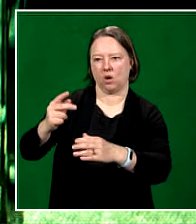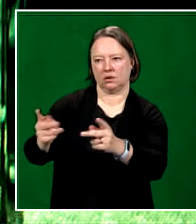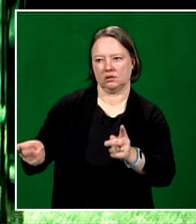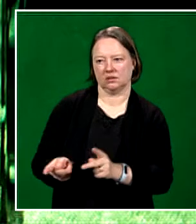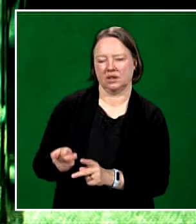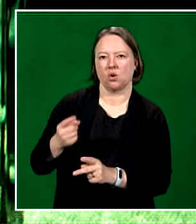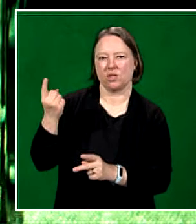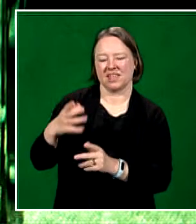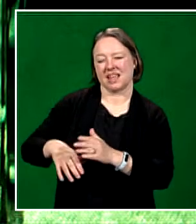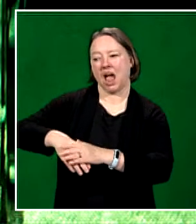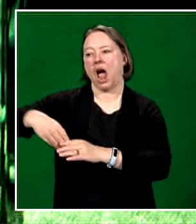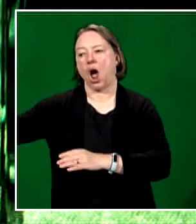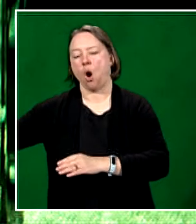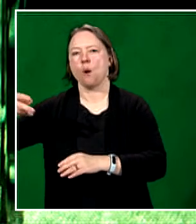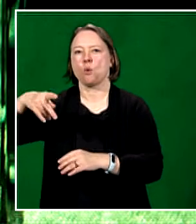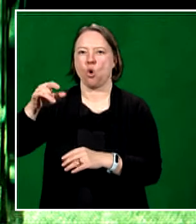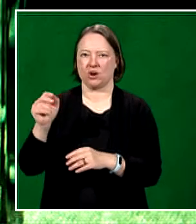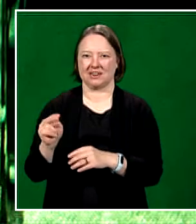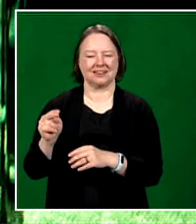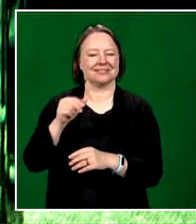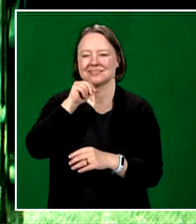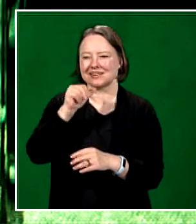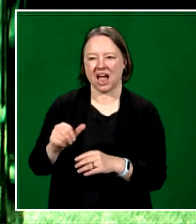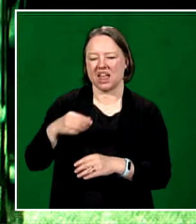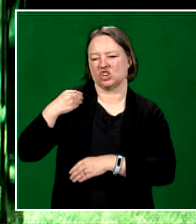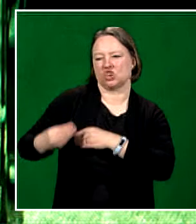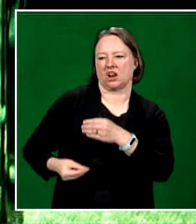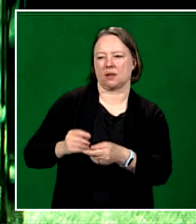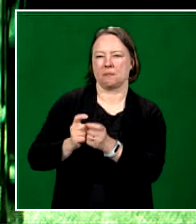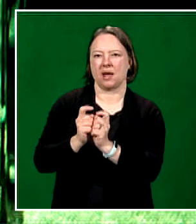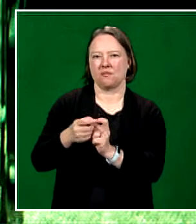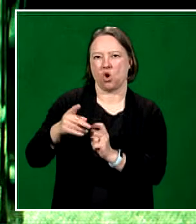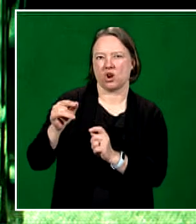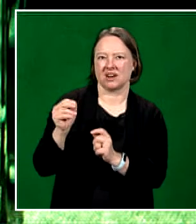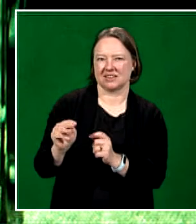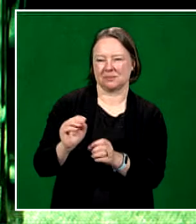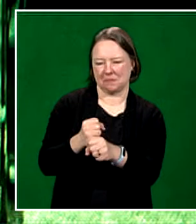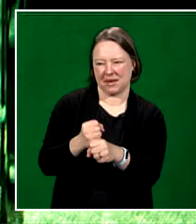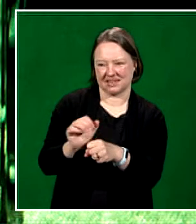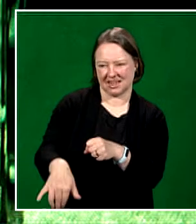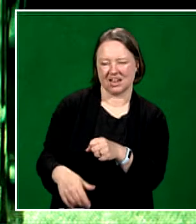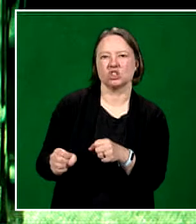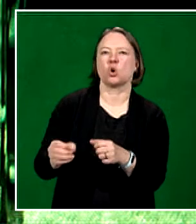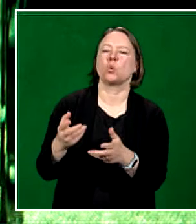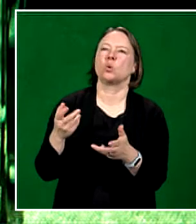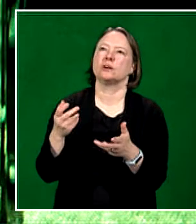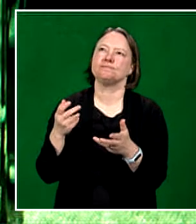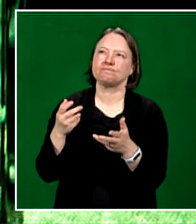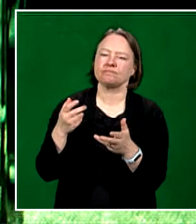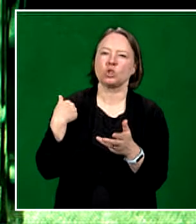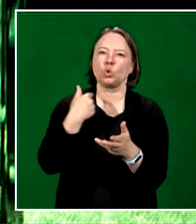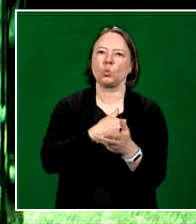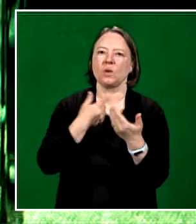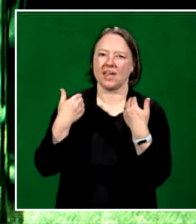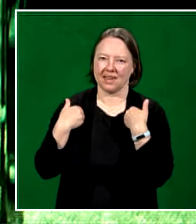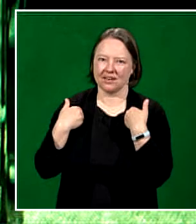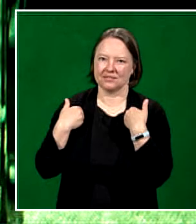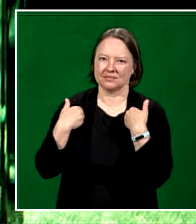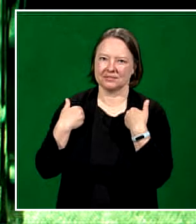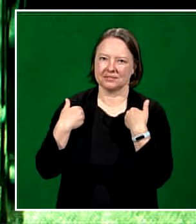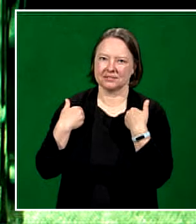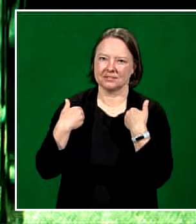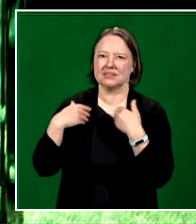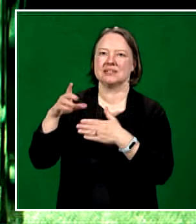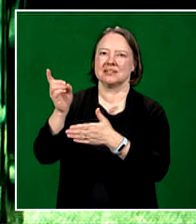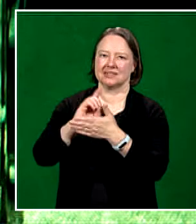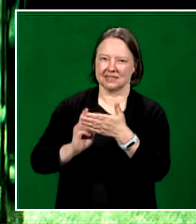that leaves the facility is the protein and not the genetically modified organism that produces it. So we have, I guess,